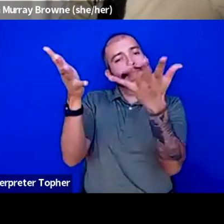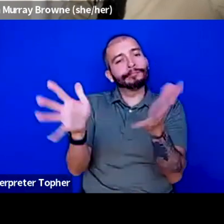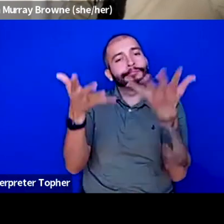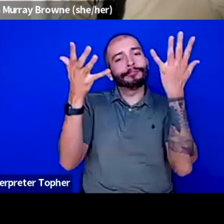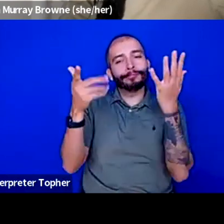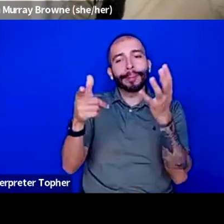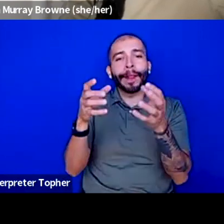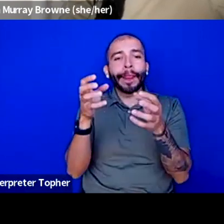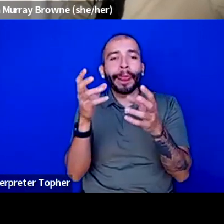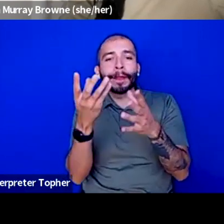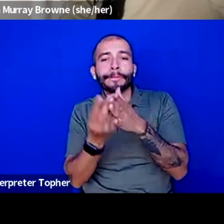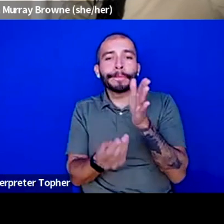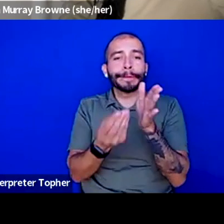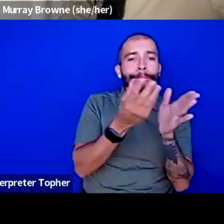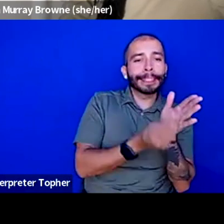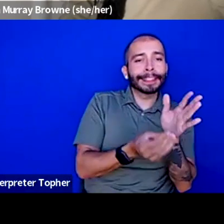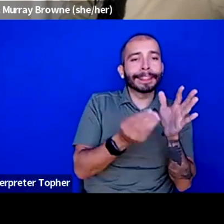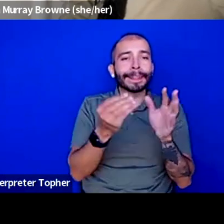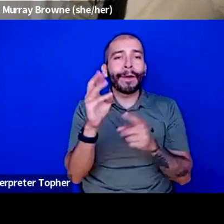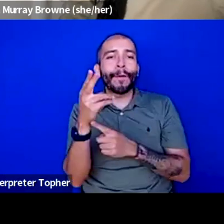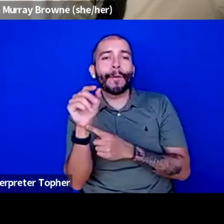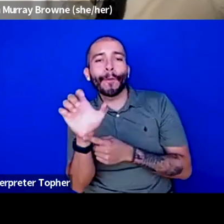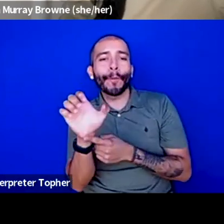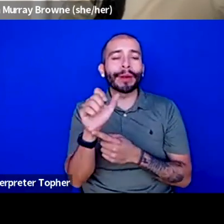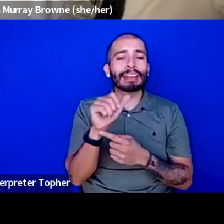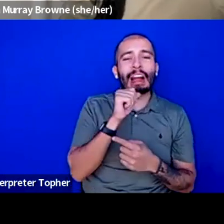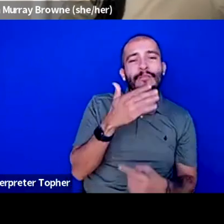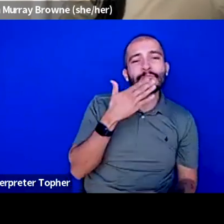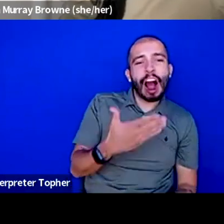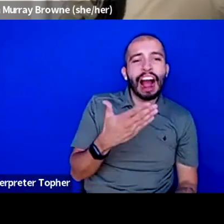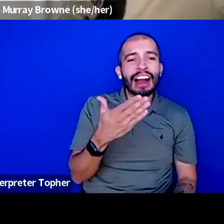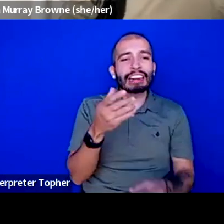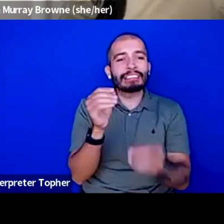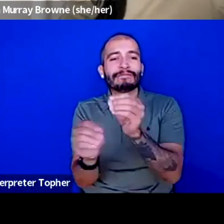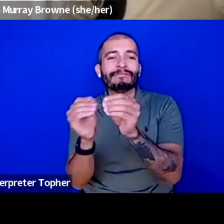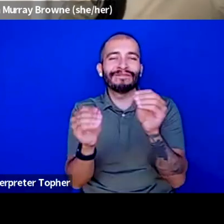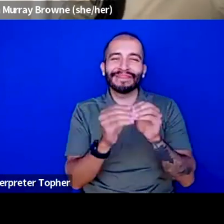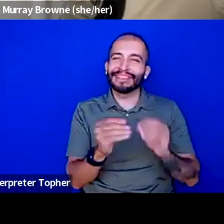designed, the expectations is that we're looking to find some kind of cause and effect,